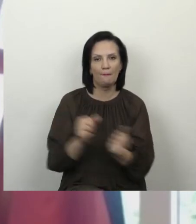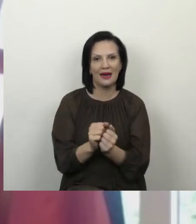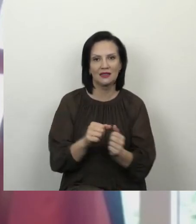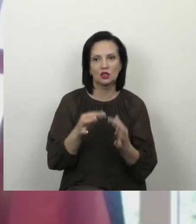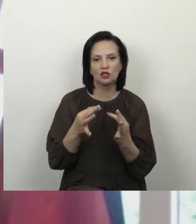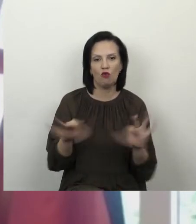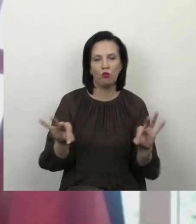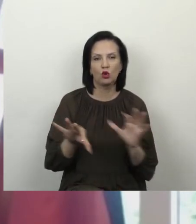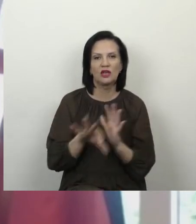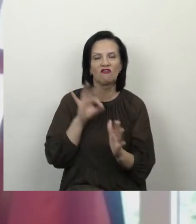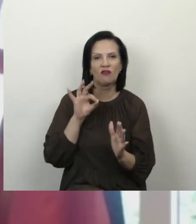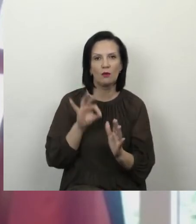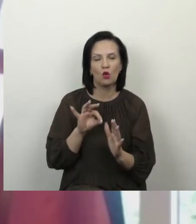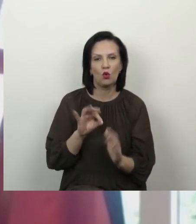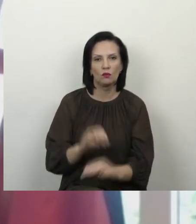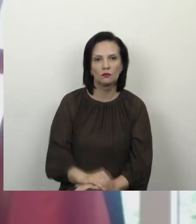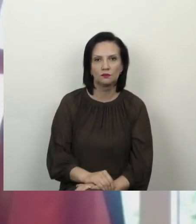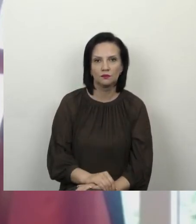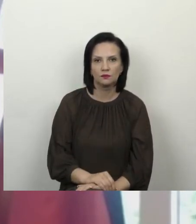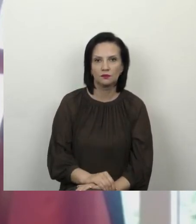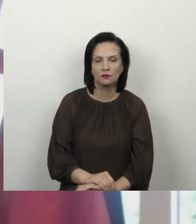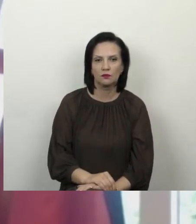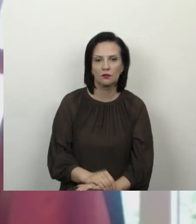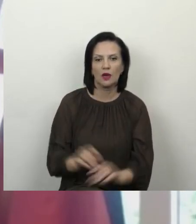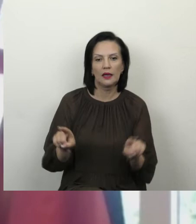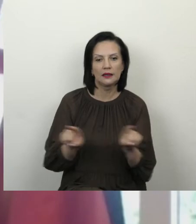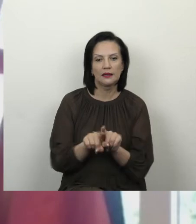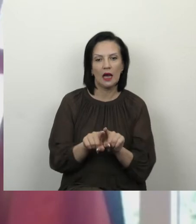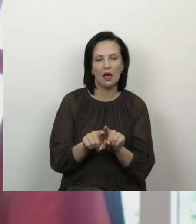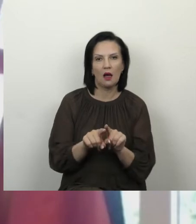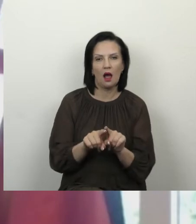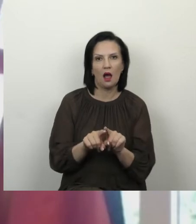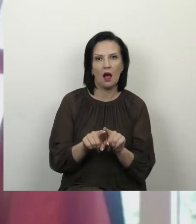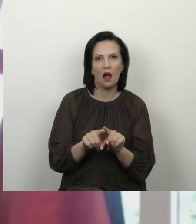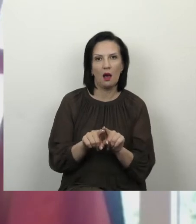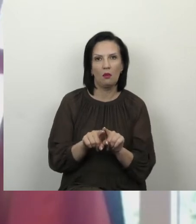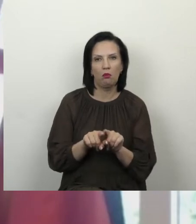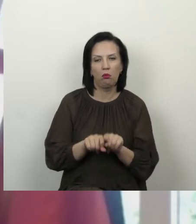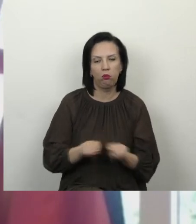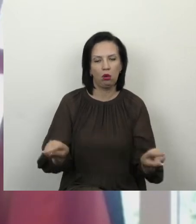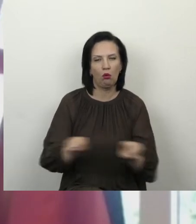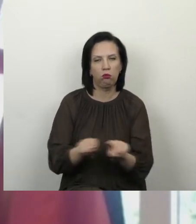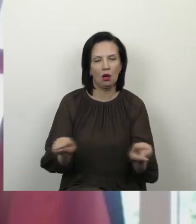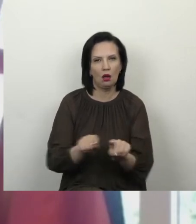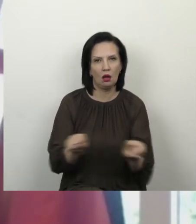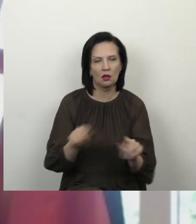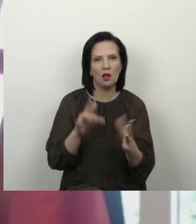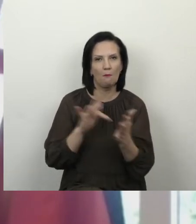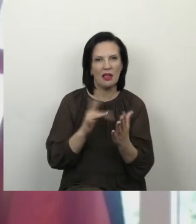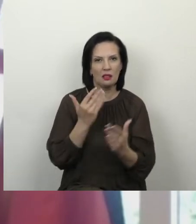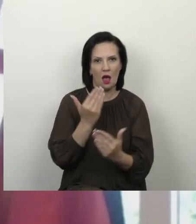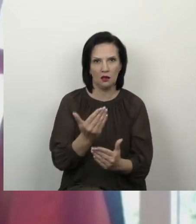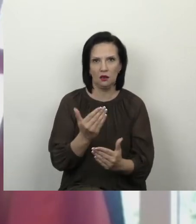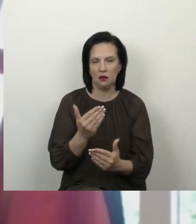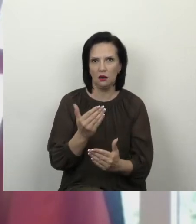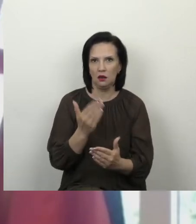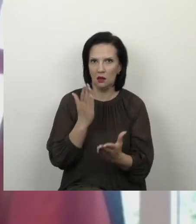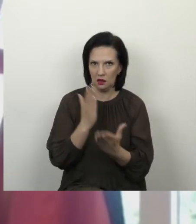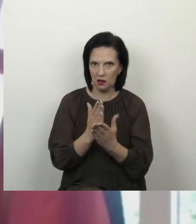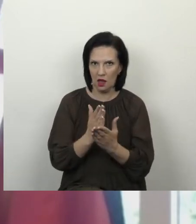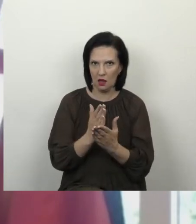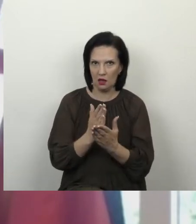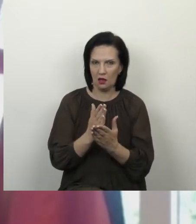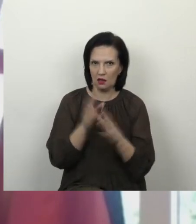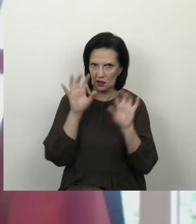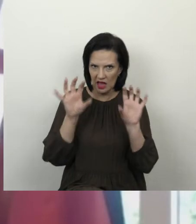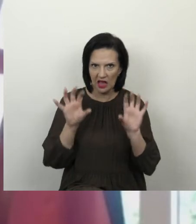choice. Such propaganda, even if its purpose is a legitimate goal, does